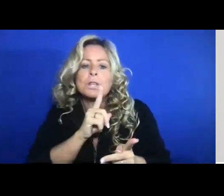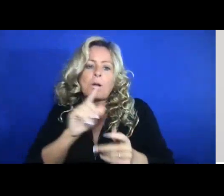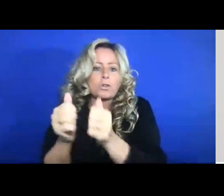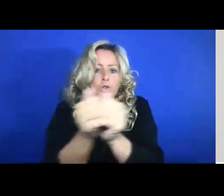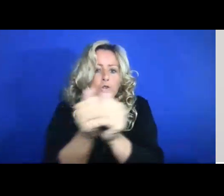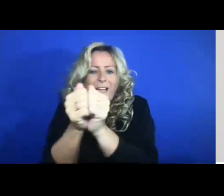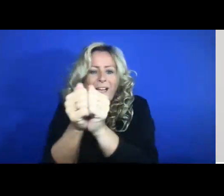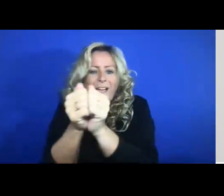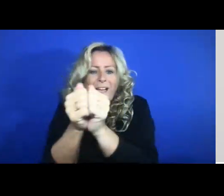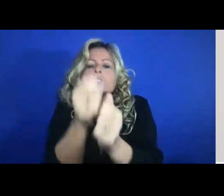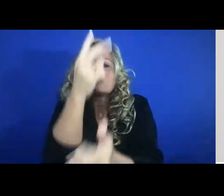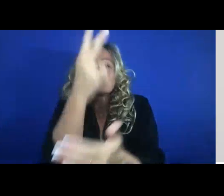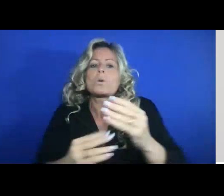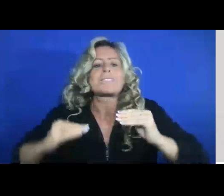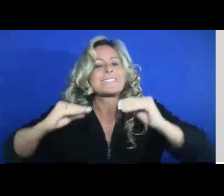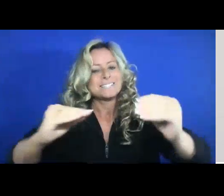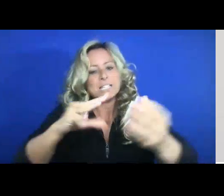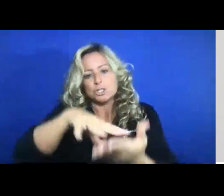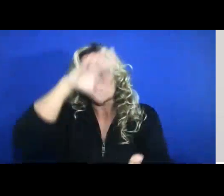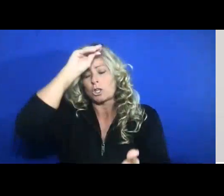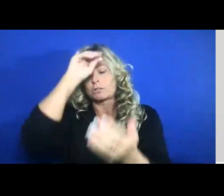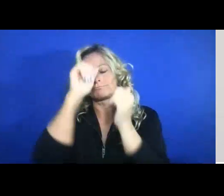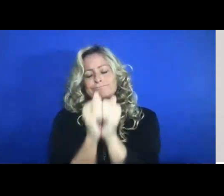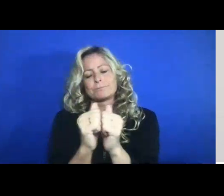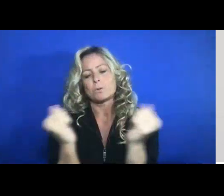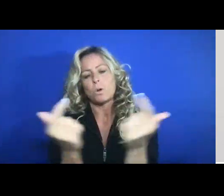together to both teach and learn from each other.